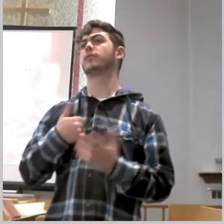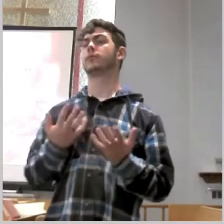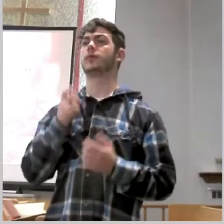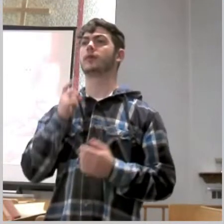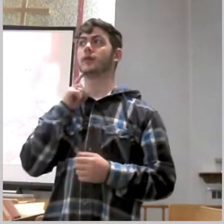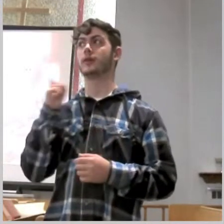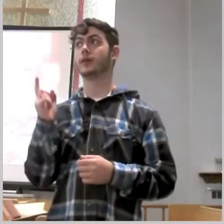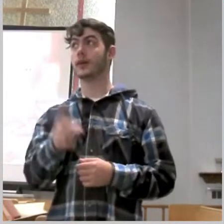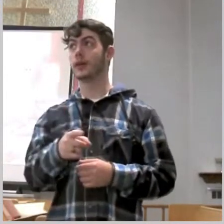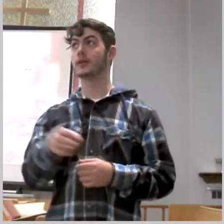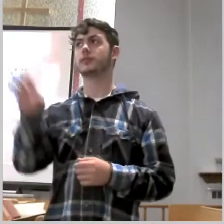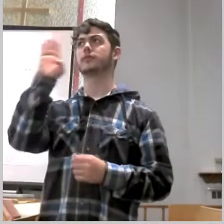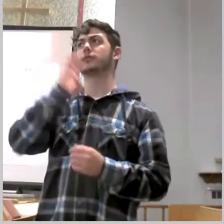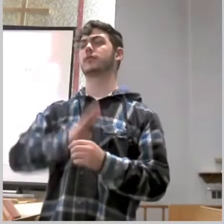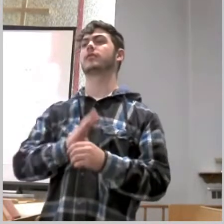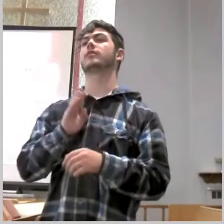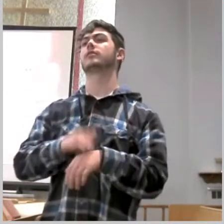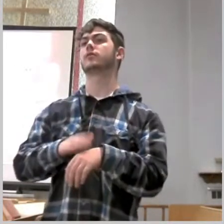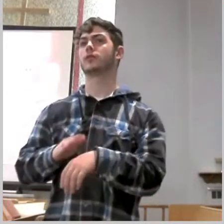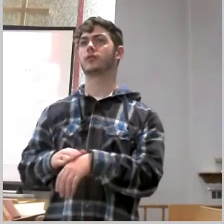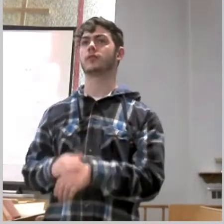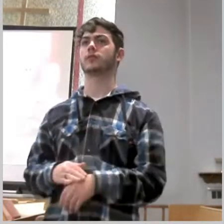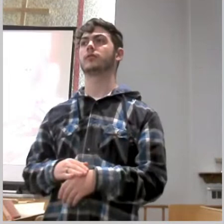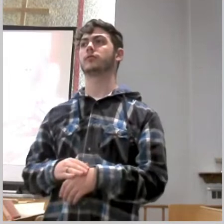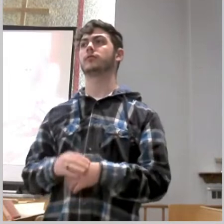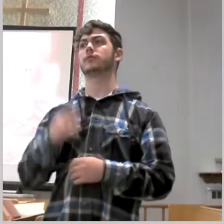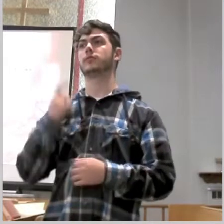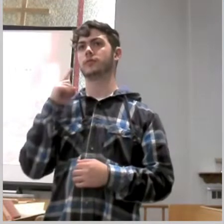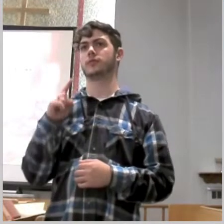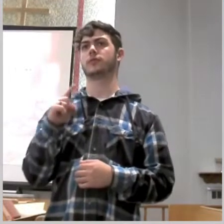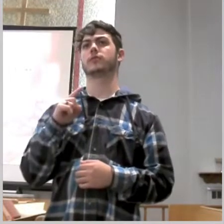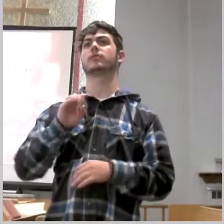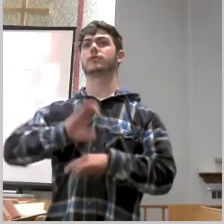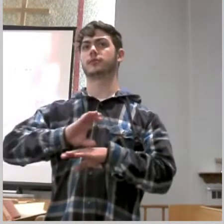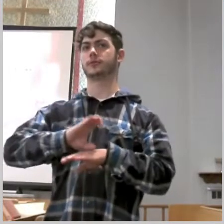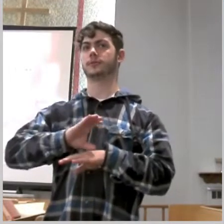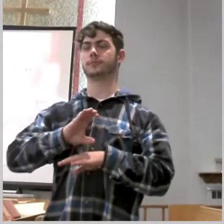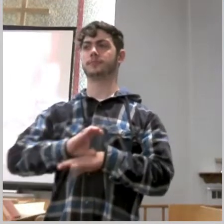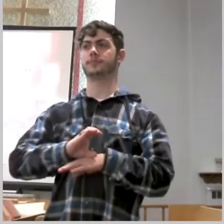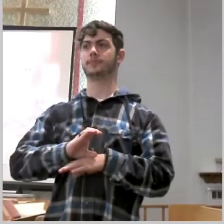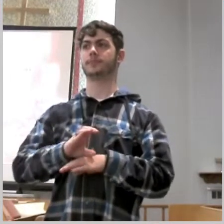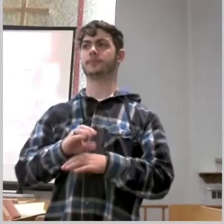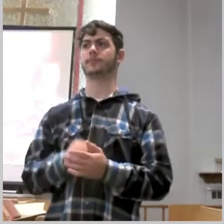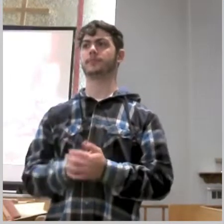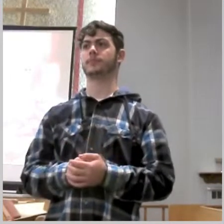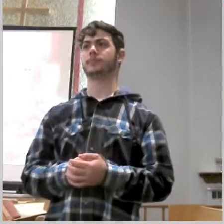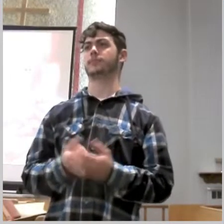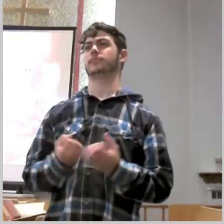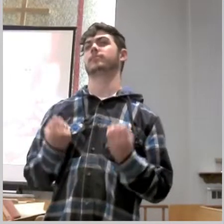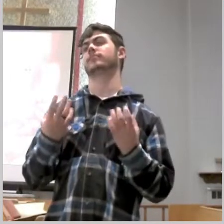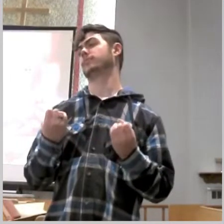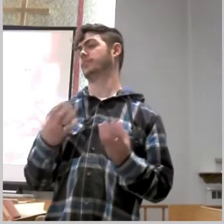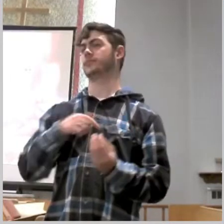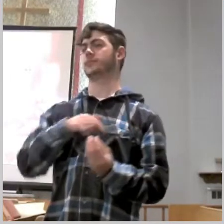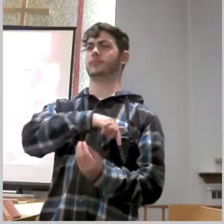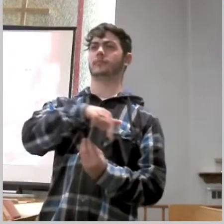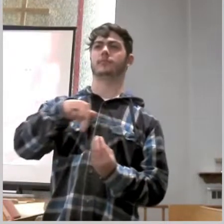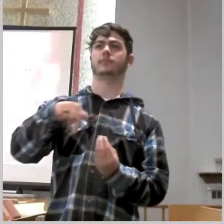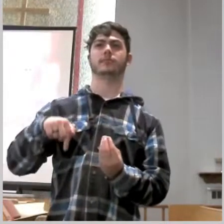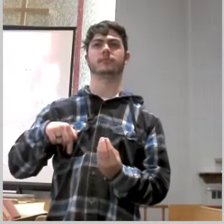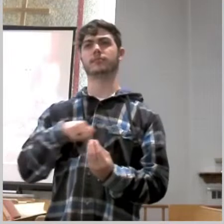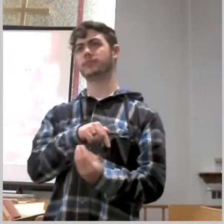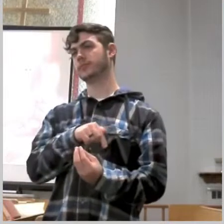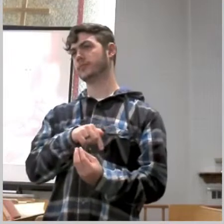the dynamic church that God wants us to be in the middle of the ungodliness and the nonsense